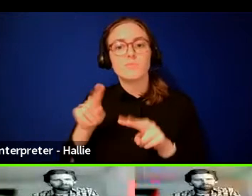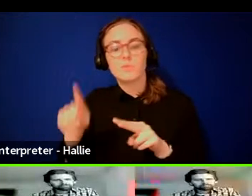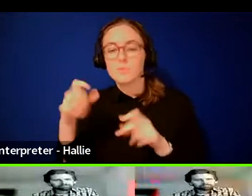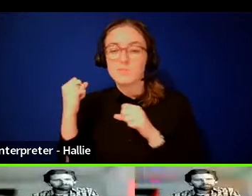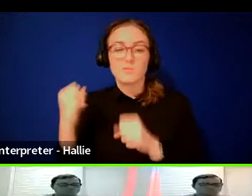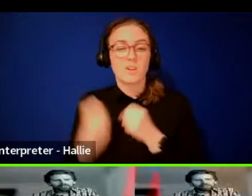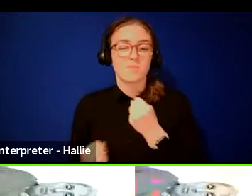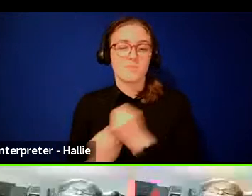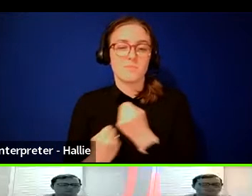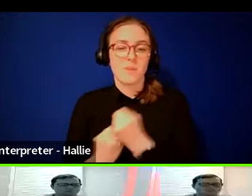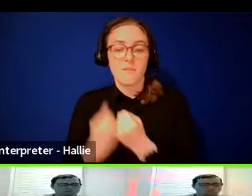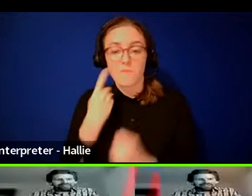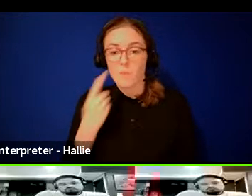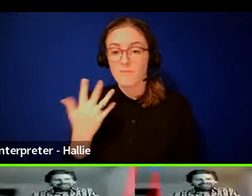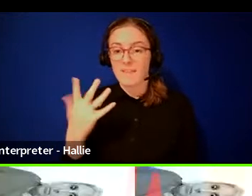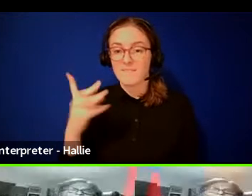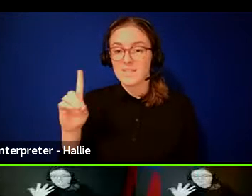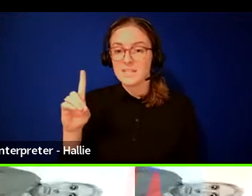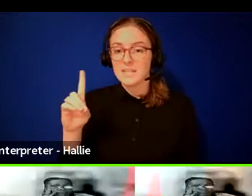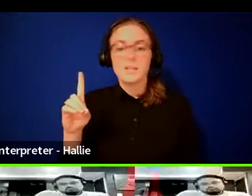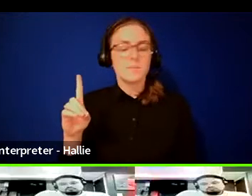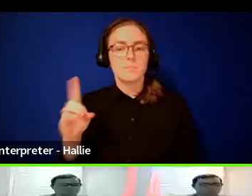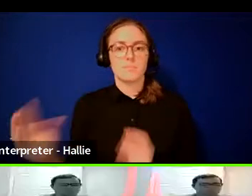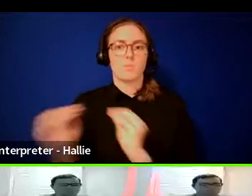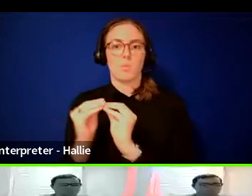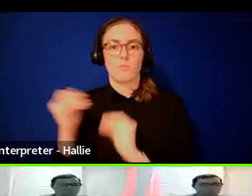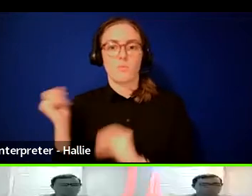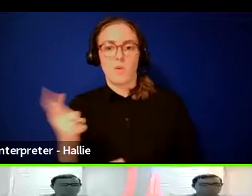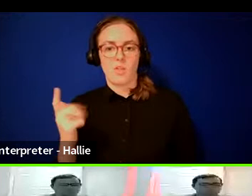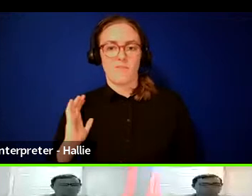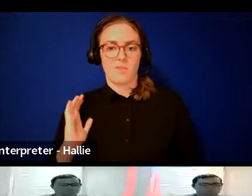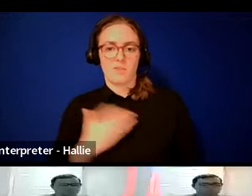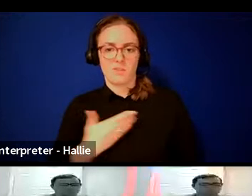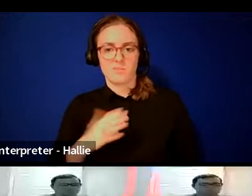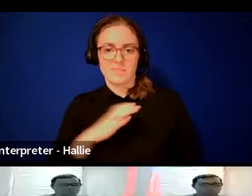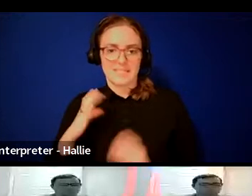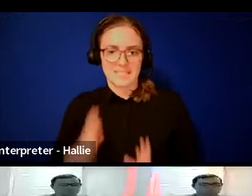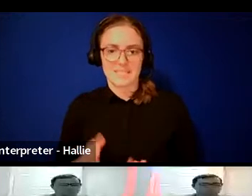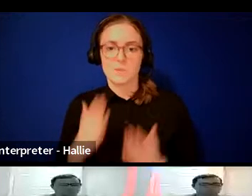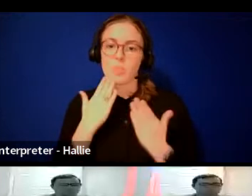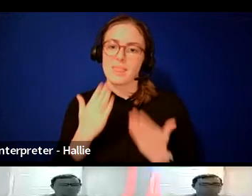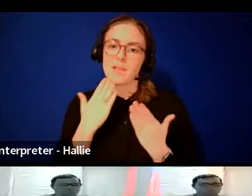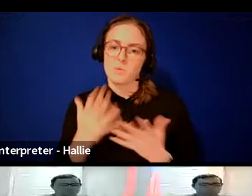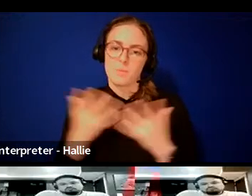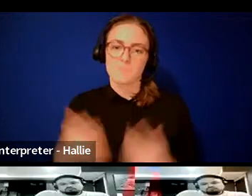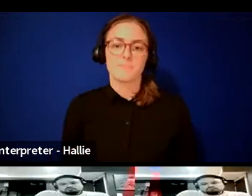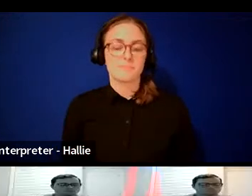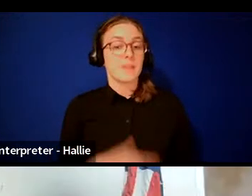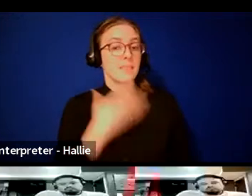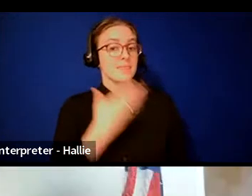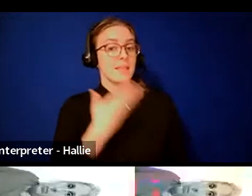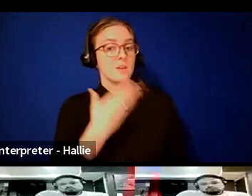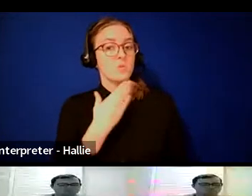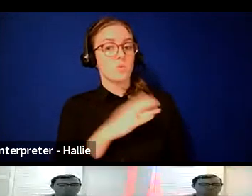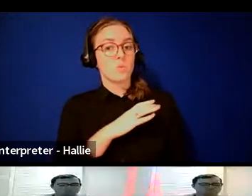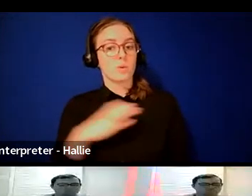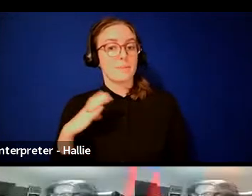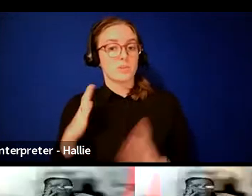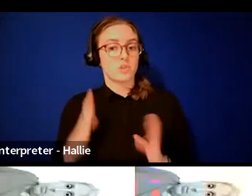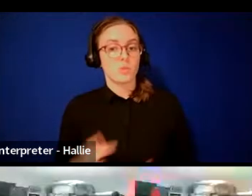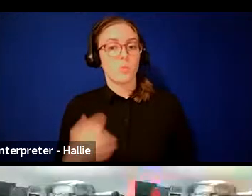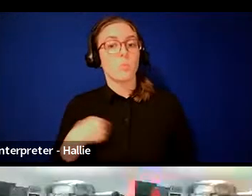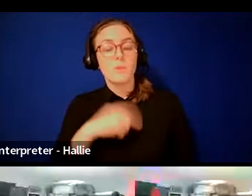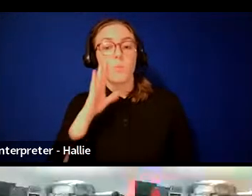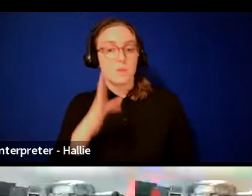for 5D, but for all of our citizens. And thank you so much. Thank you, Commissioner. And we most certainly will. You know we will. And I